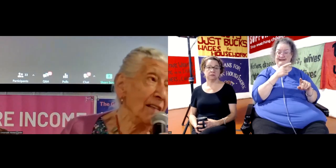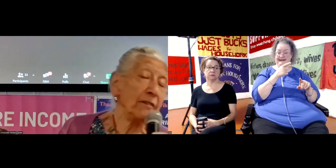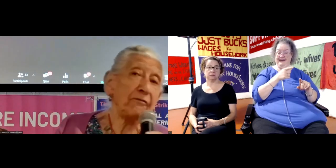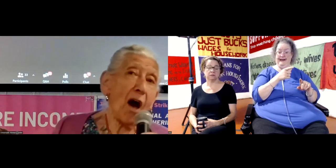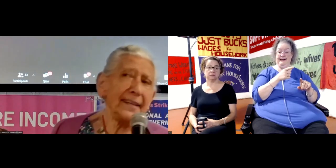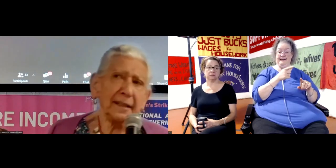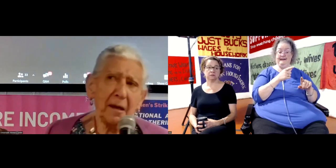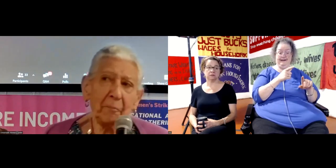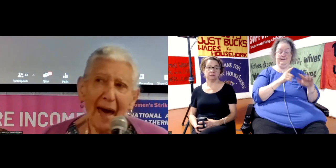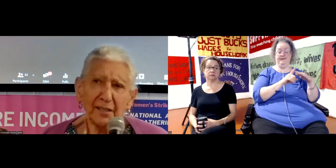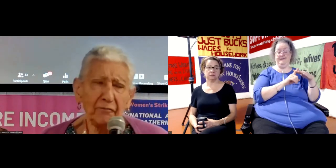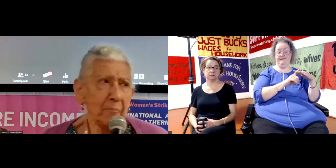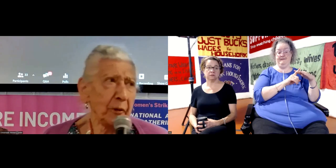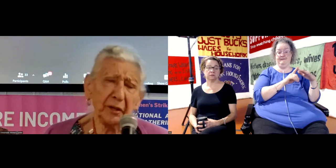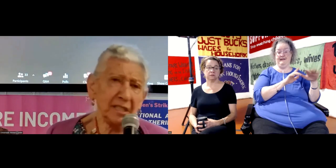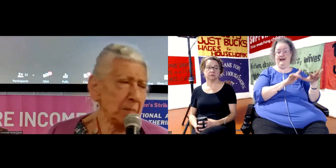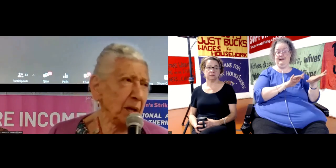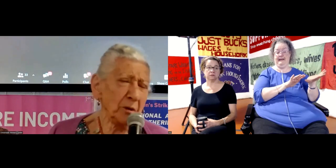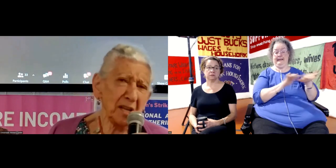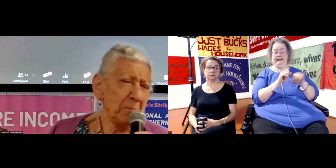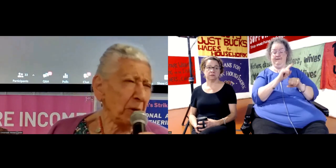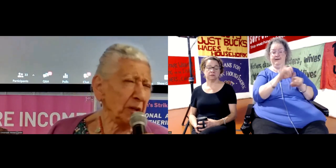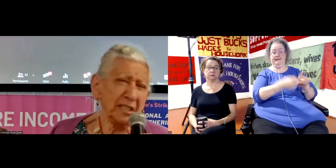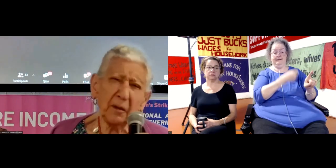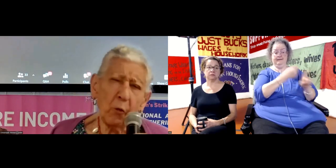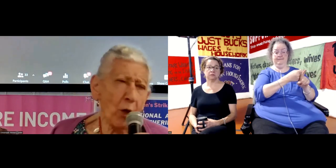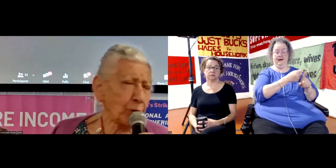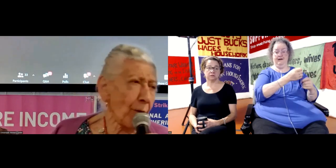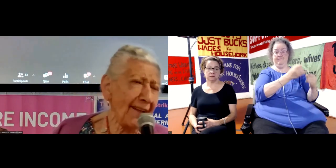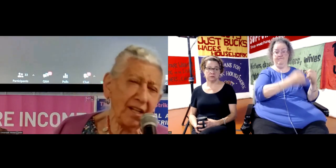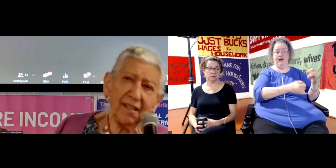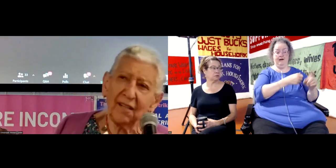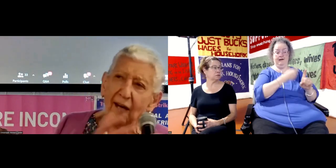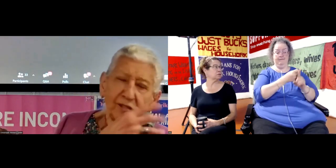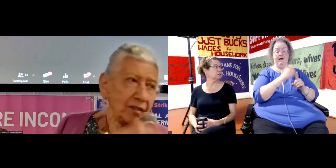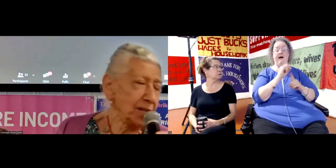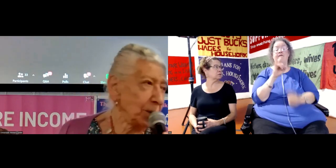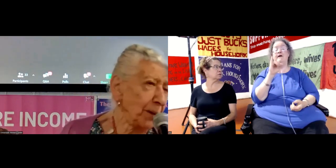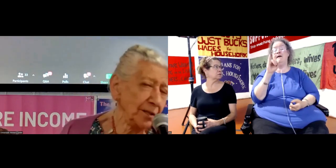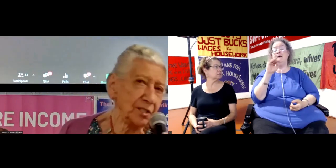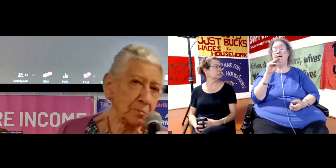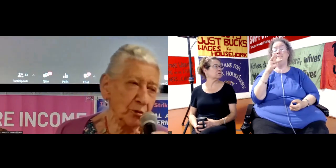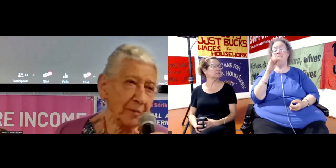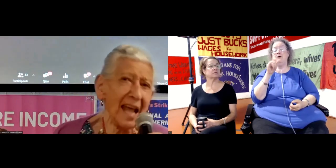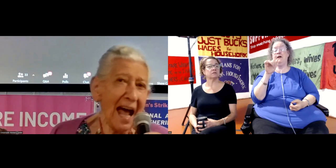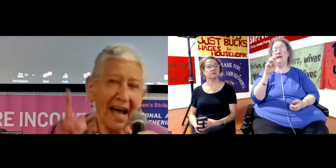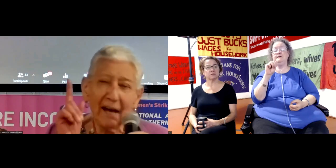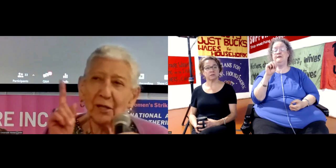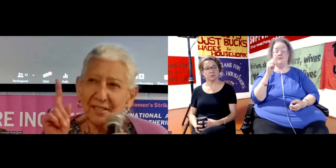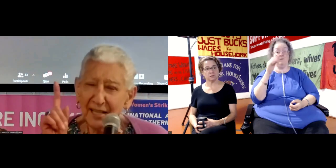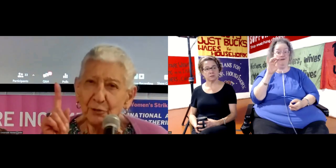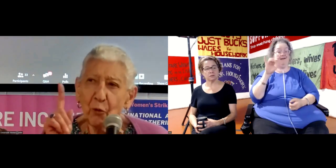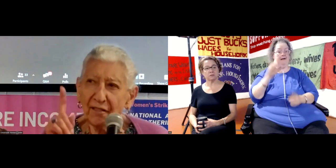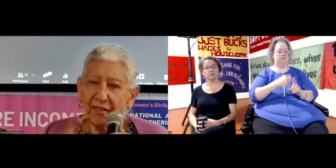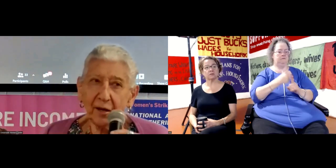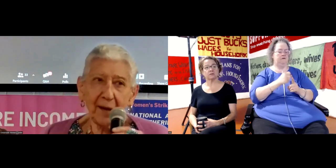impact, the final impact of imperialism, because imperialism walked right in after the independence movement. I want